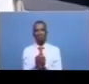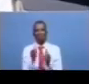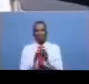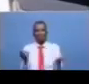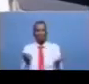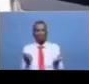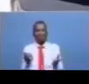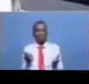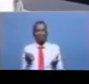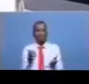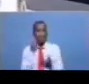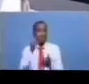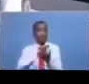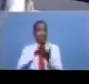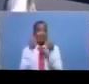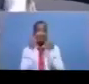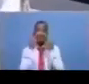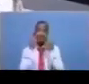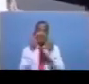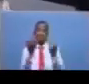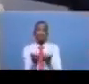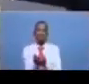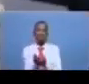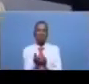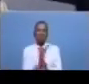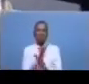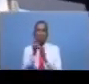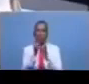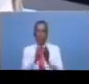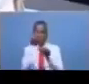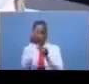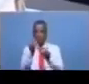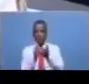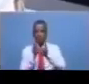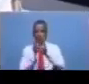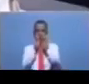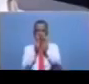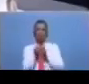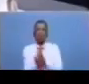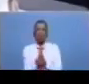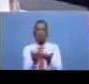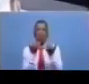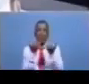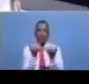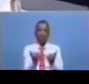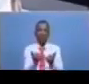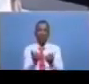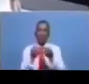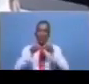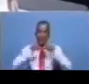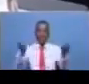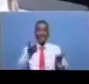without saying, it is a given that their non-compliance has occasioned a miscarriage of justice to us. So what we want to